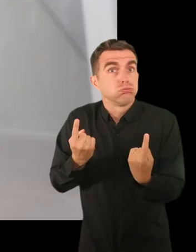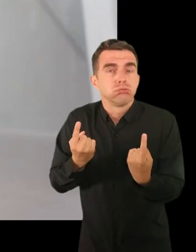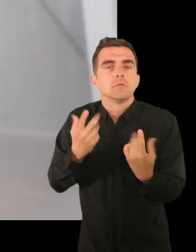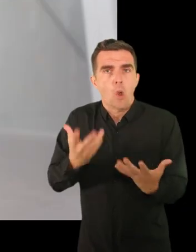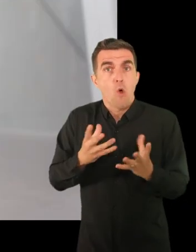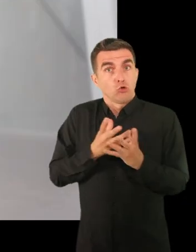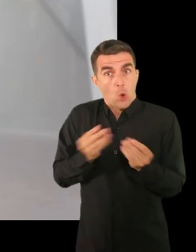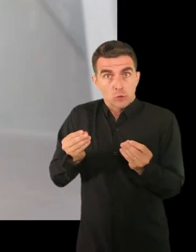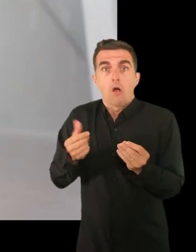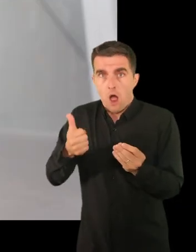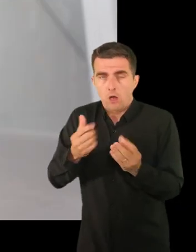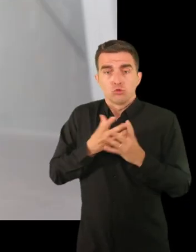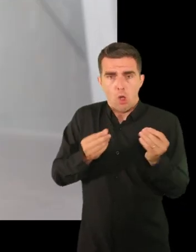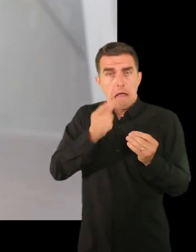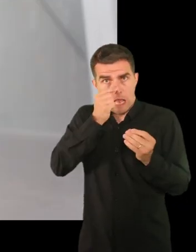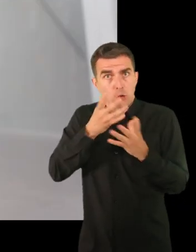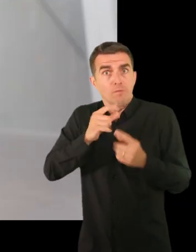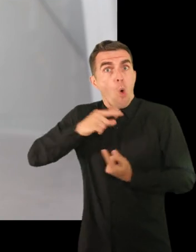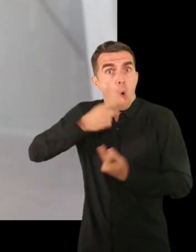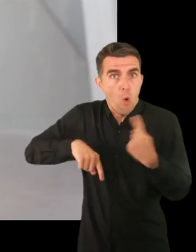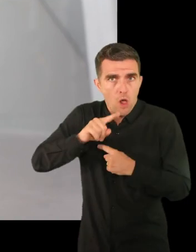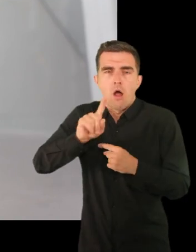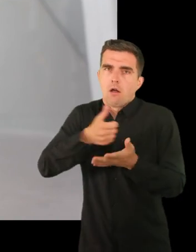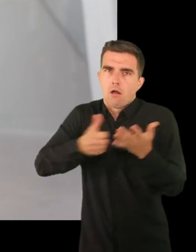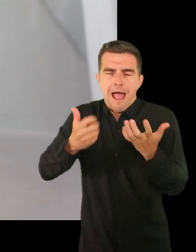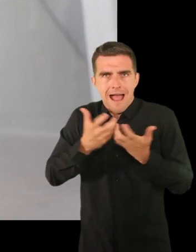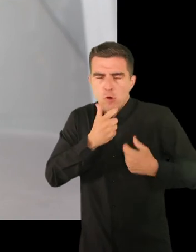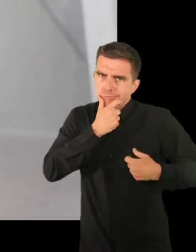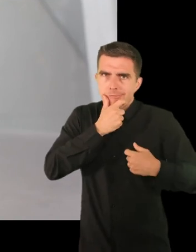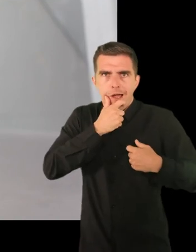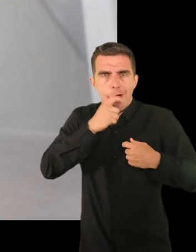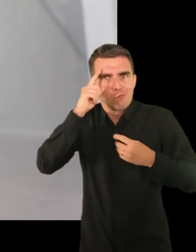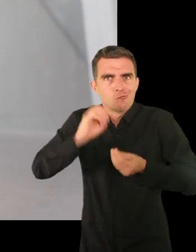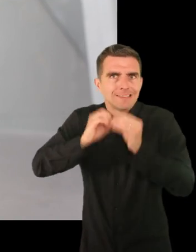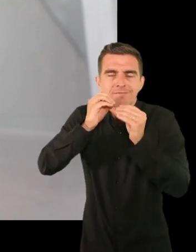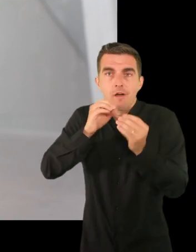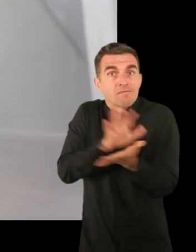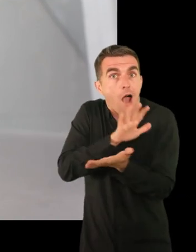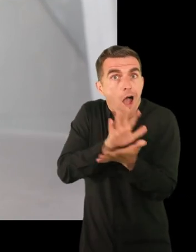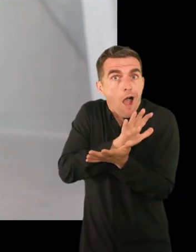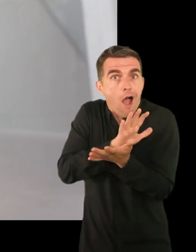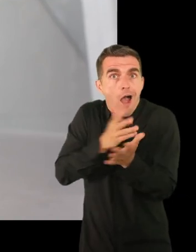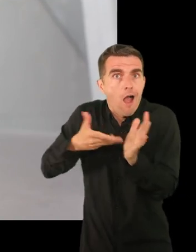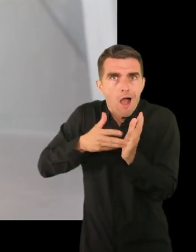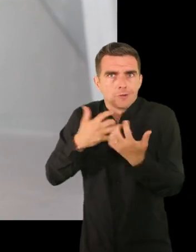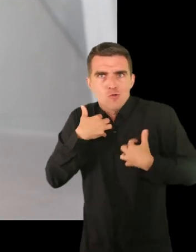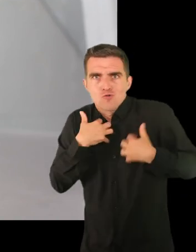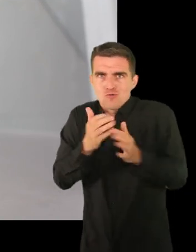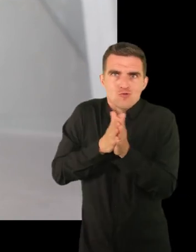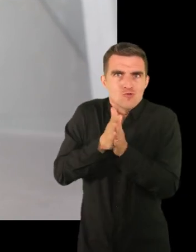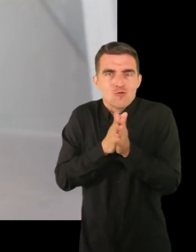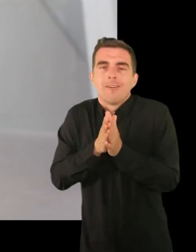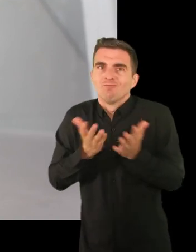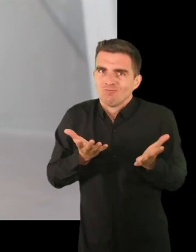but the solution works for both of us. And often they are such creative, fun,